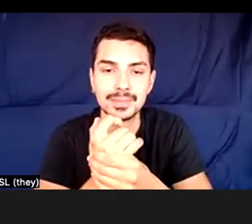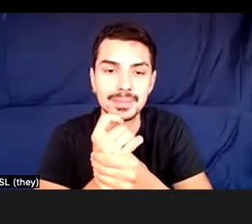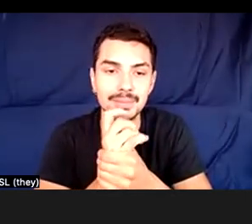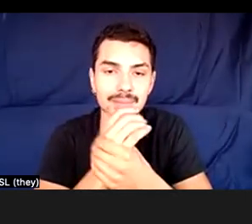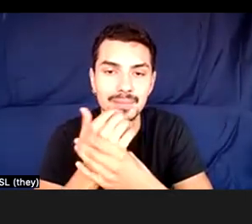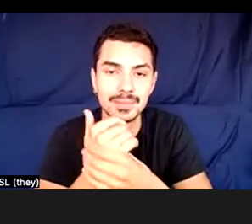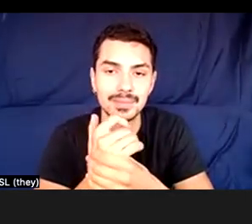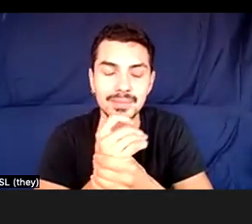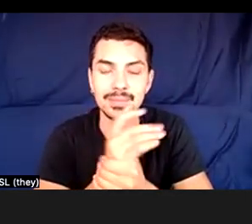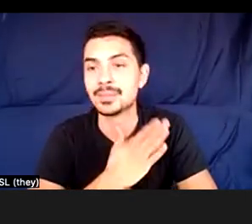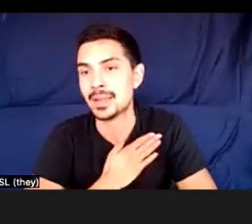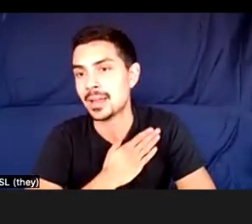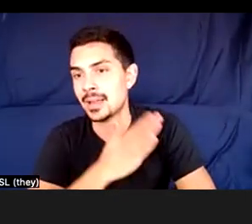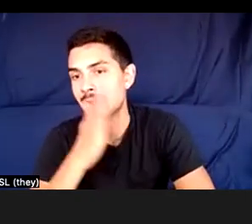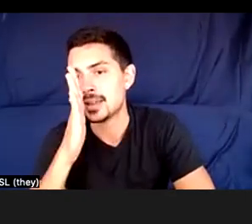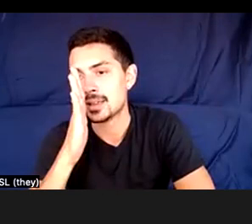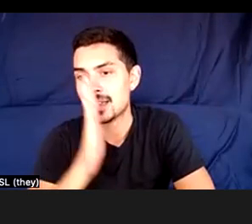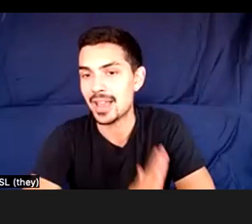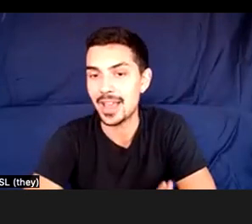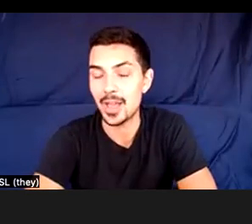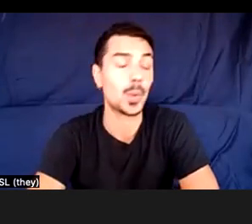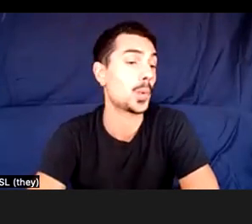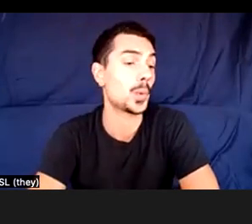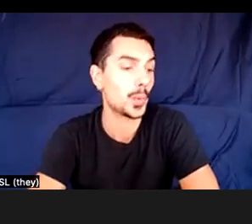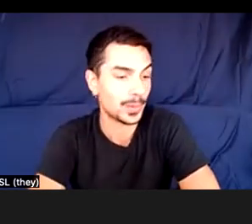Oh my goodness.